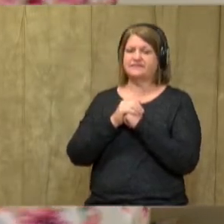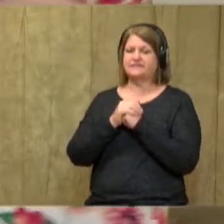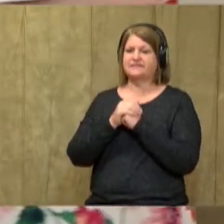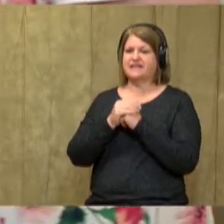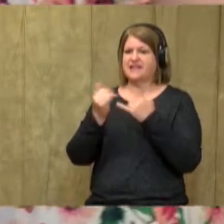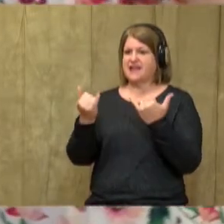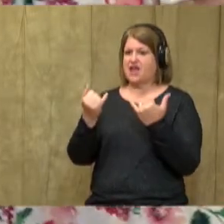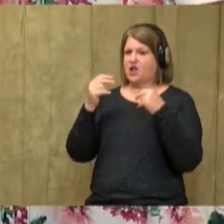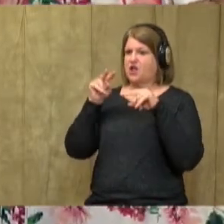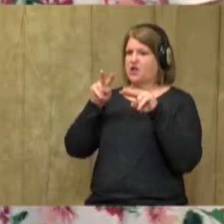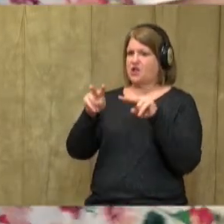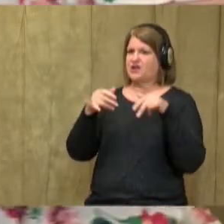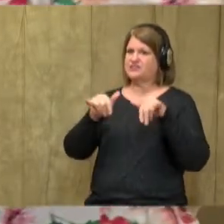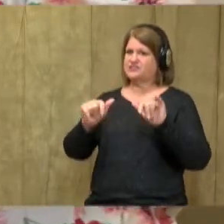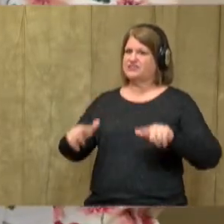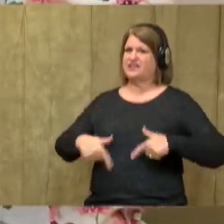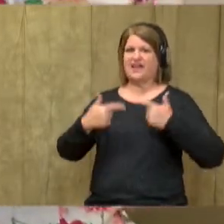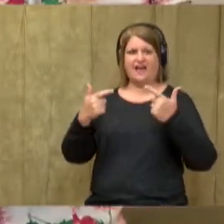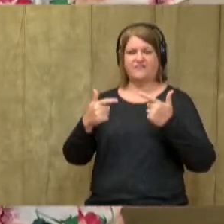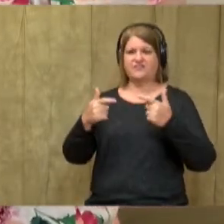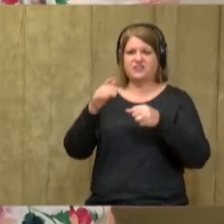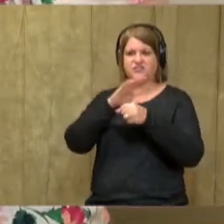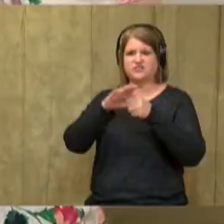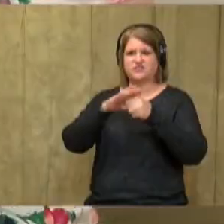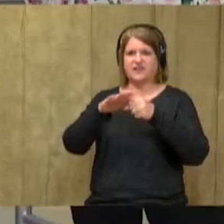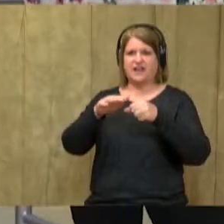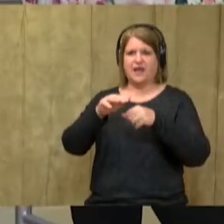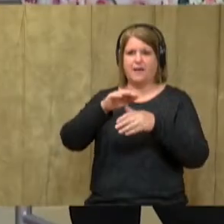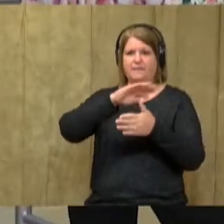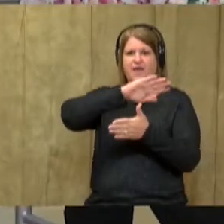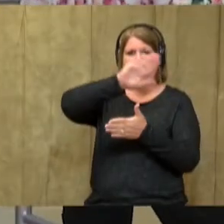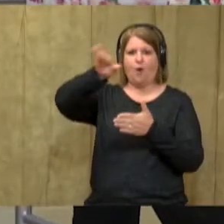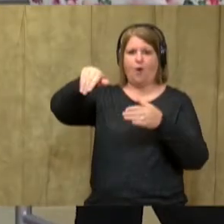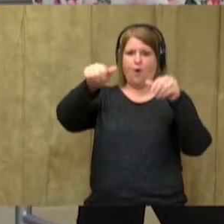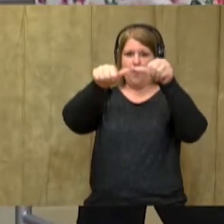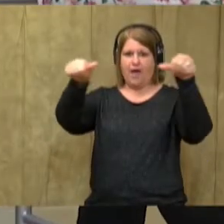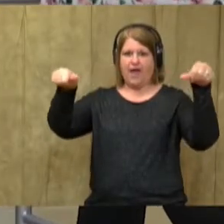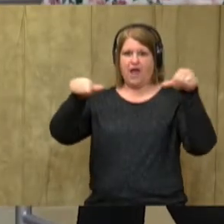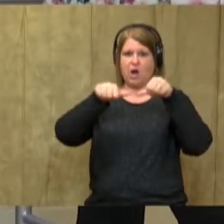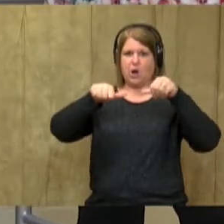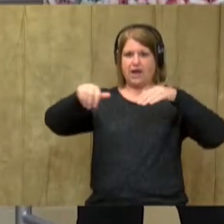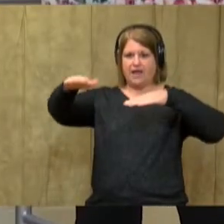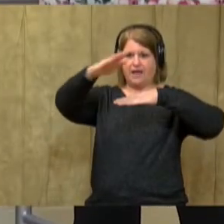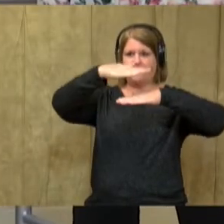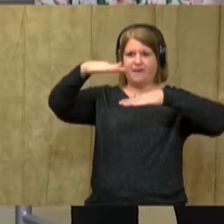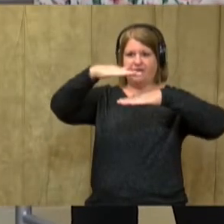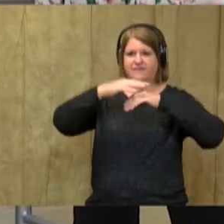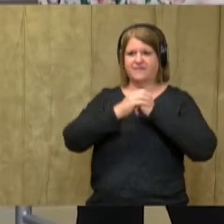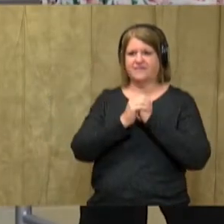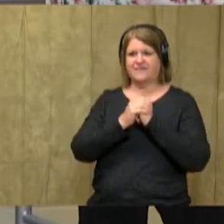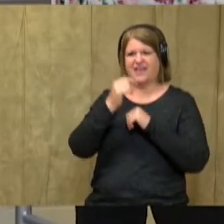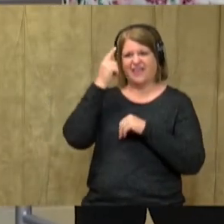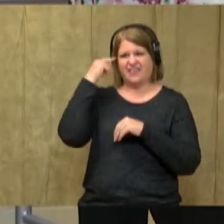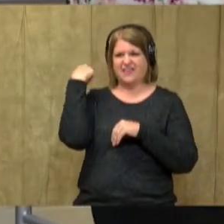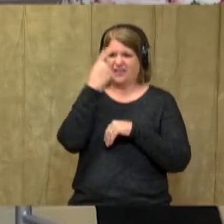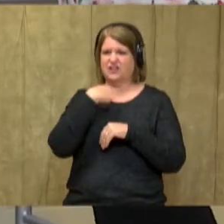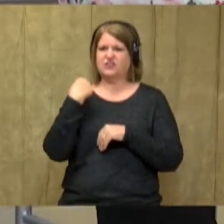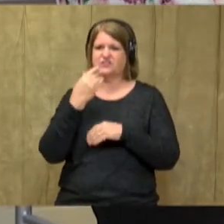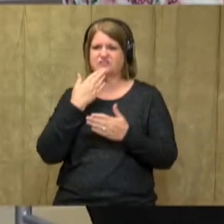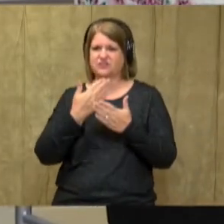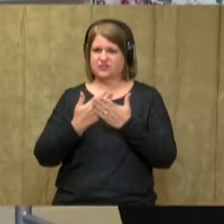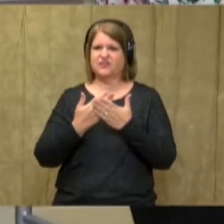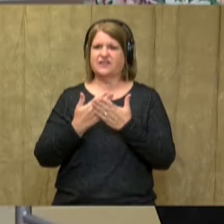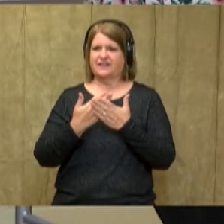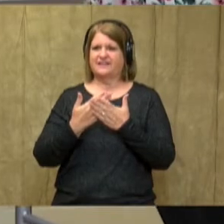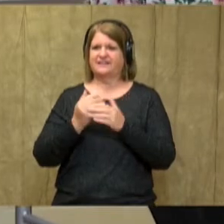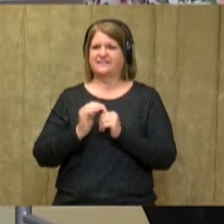Now look at your still life. Did you fill up the whole space above? I think it looks good when you kind of fill up the space. All